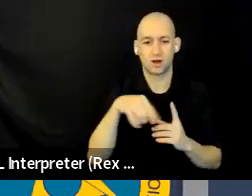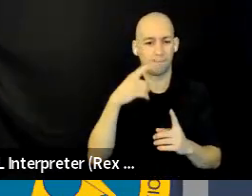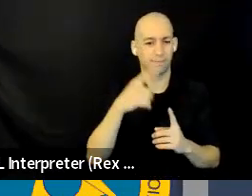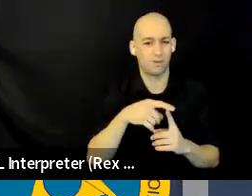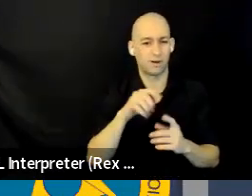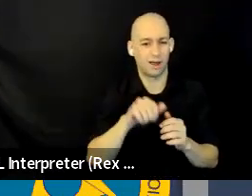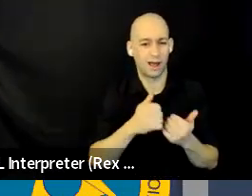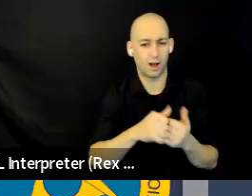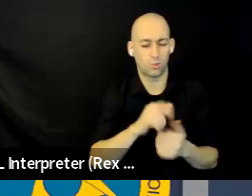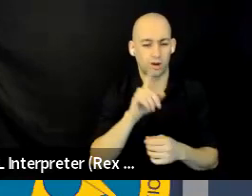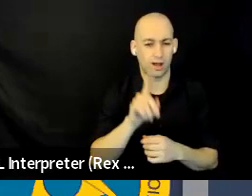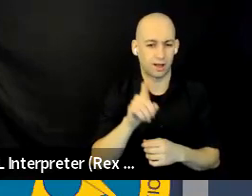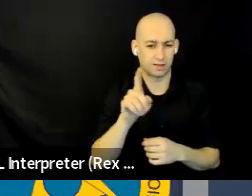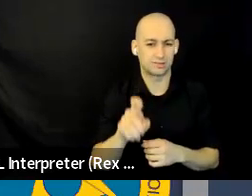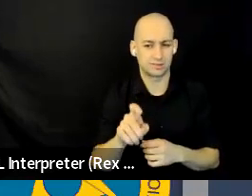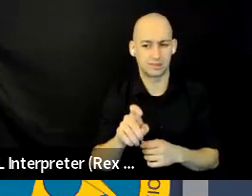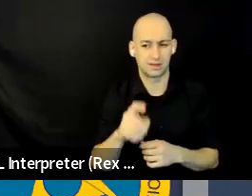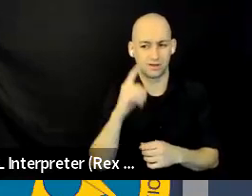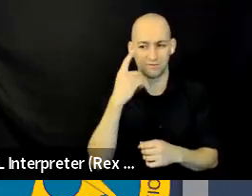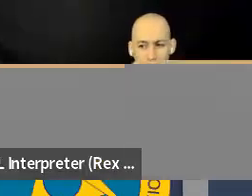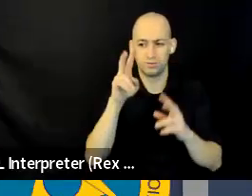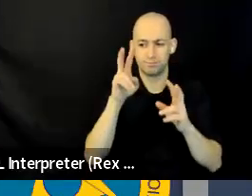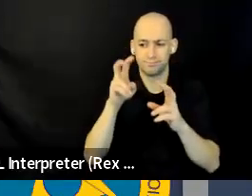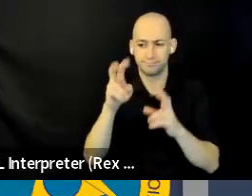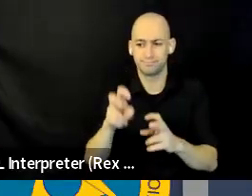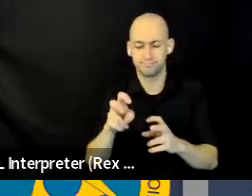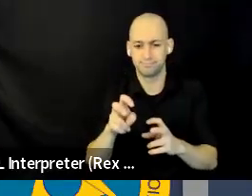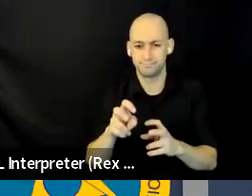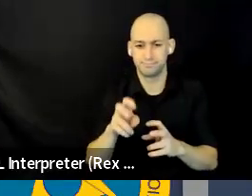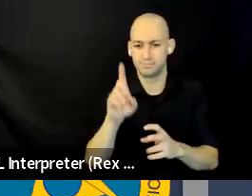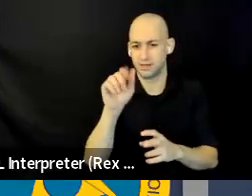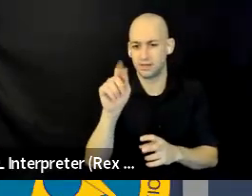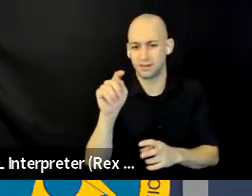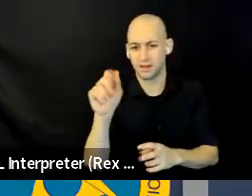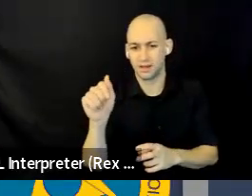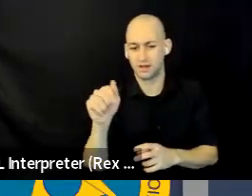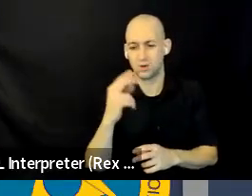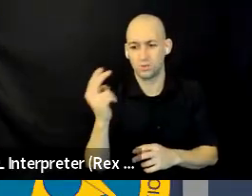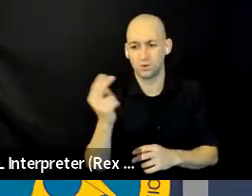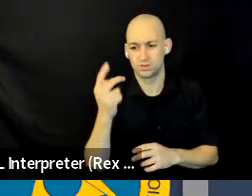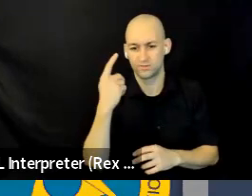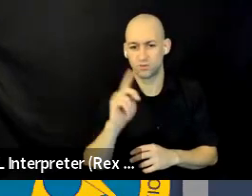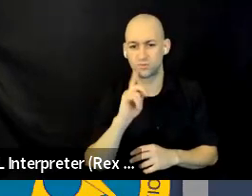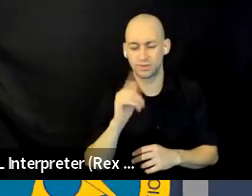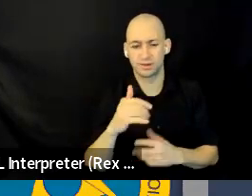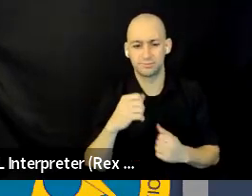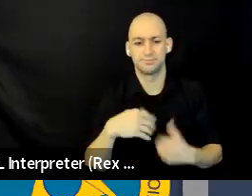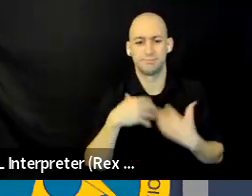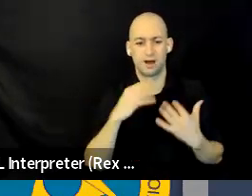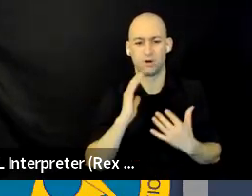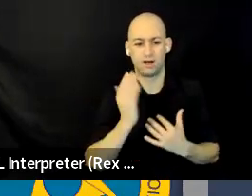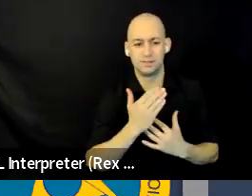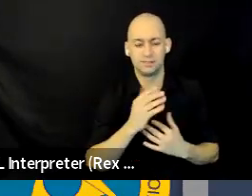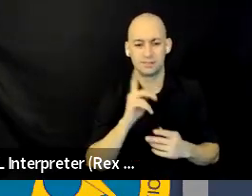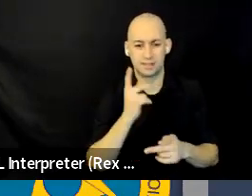to ask for monitoring, how we're going to use data to really inspire us to keep moving